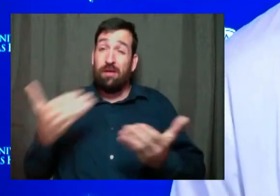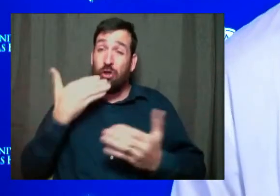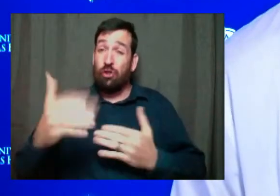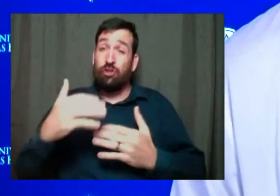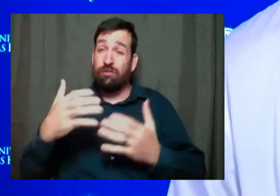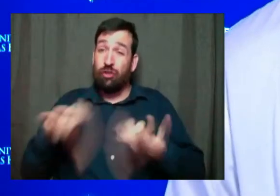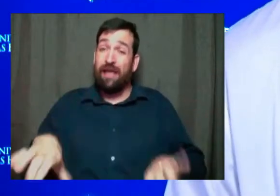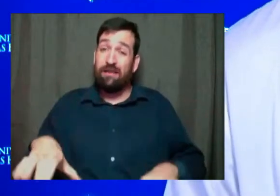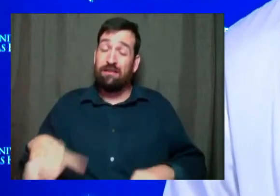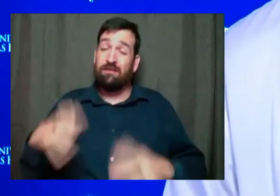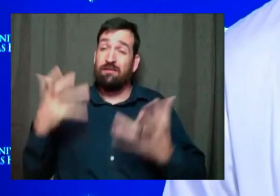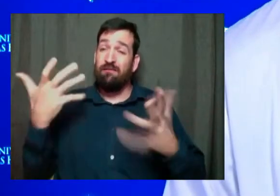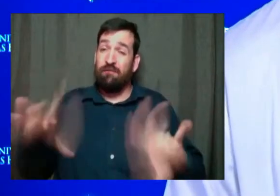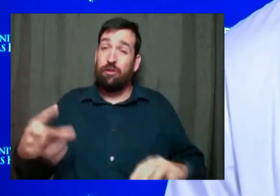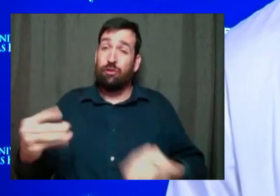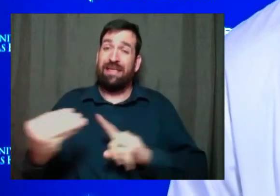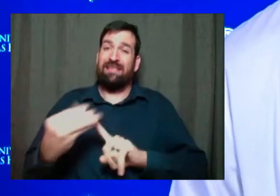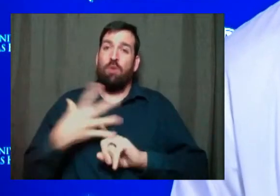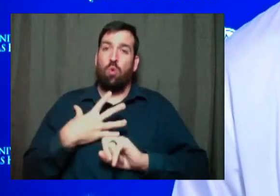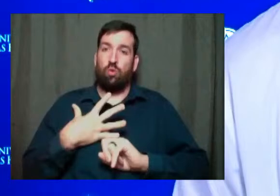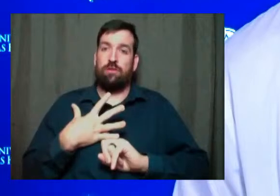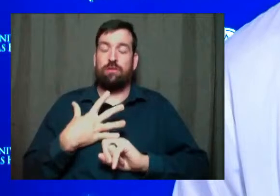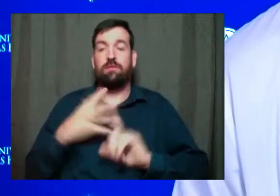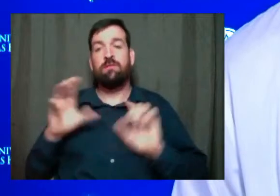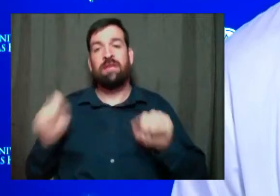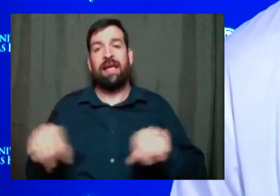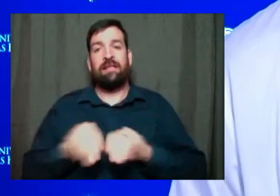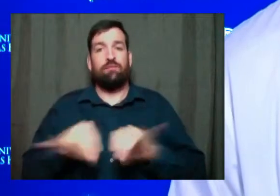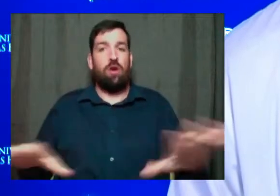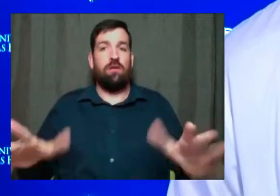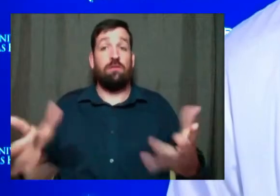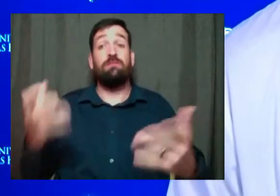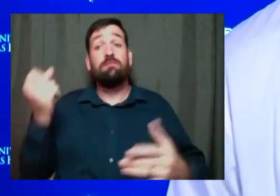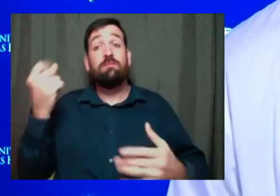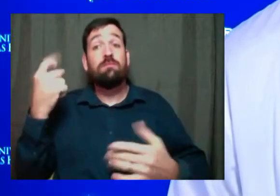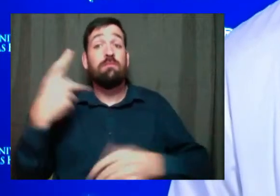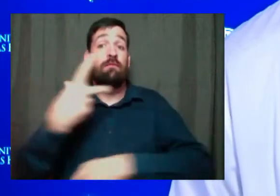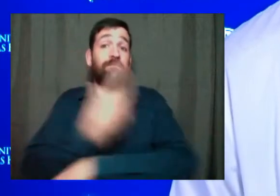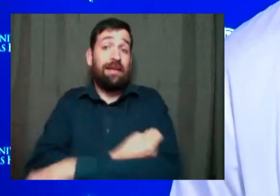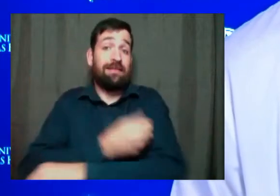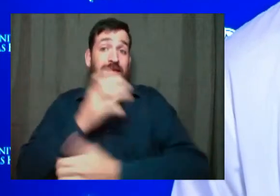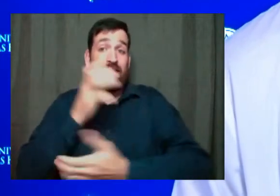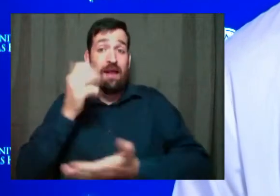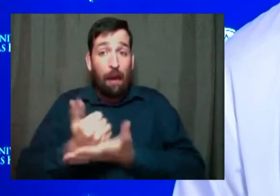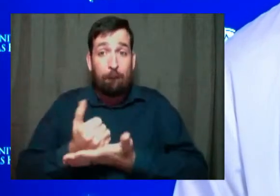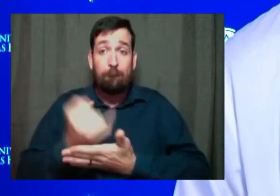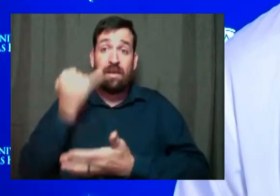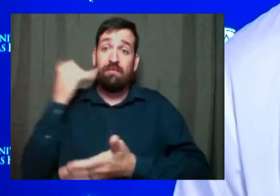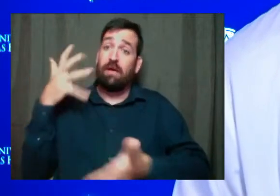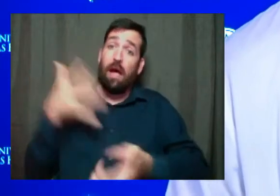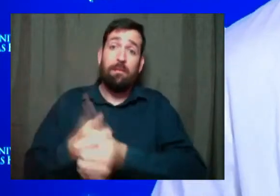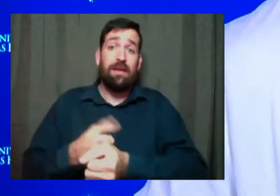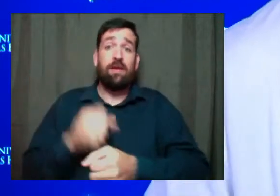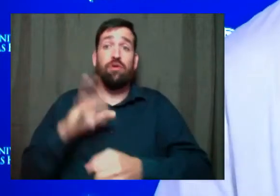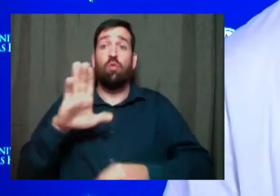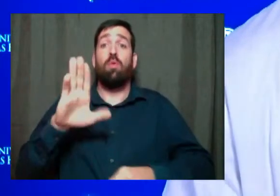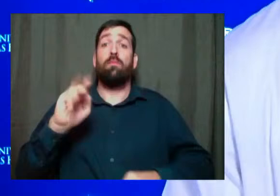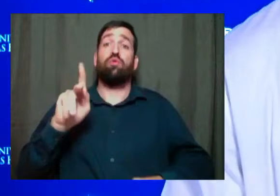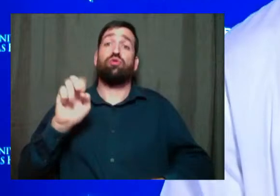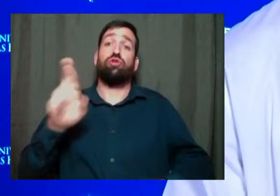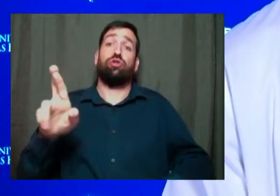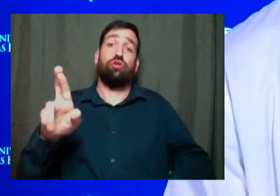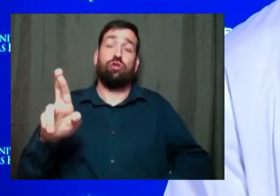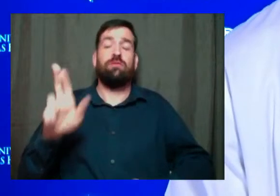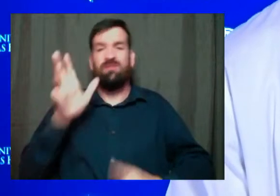able to spread it. That being said, vaccination is going to help. If you're up to date on your booster recently, that is going to help. Just try